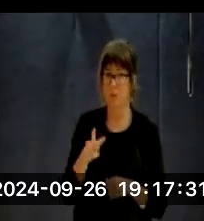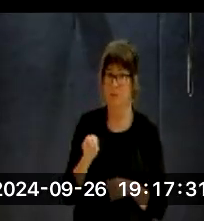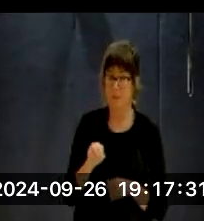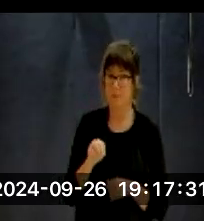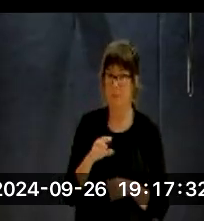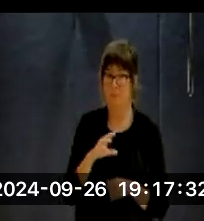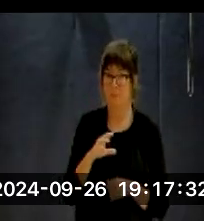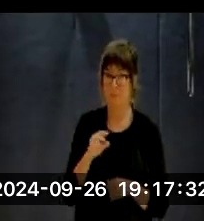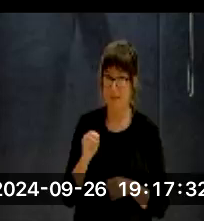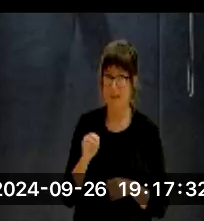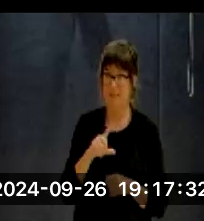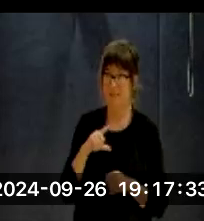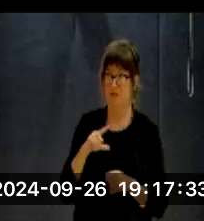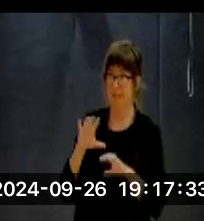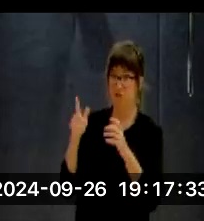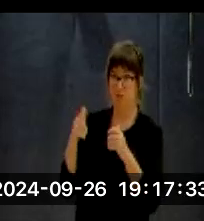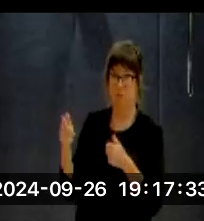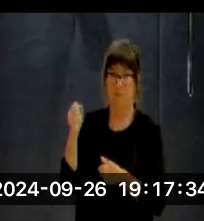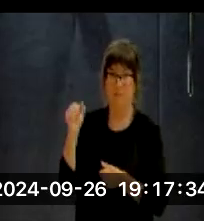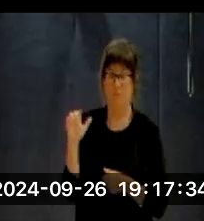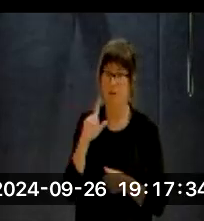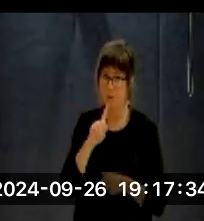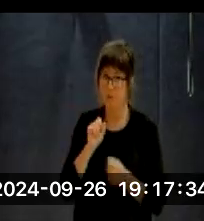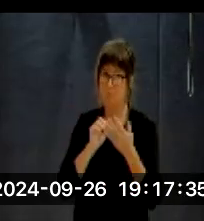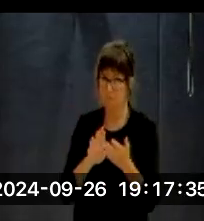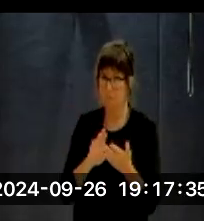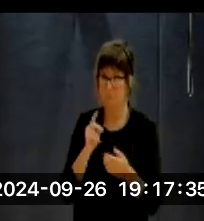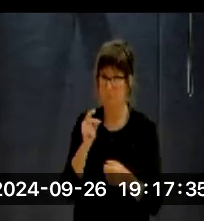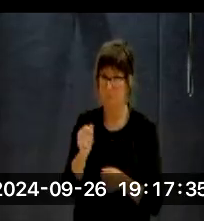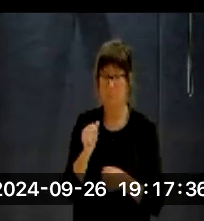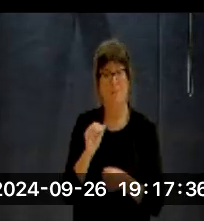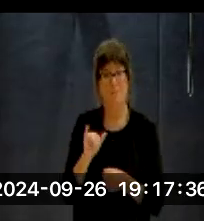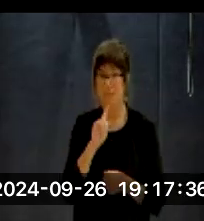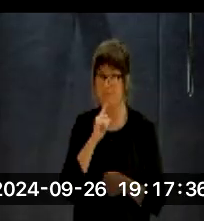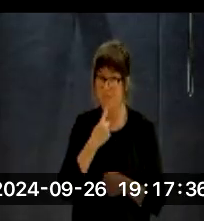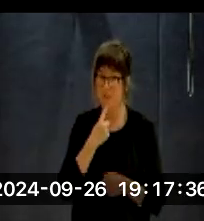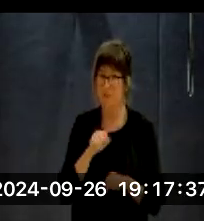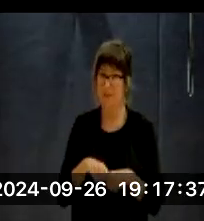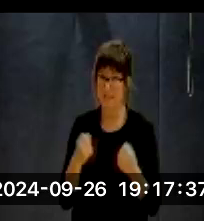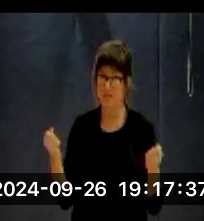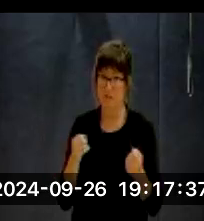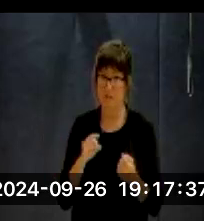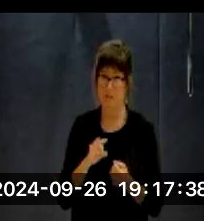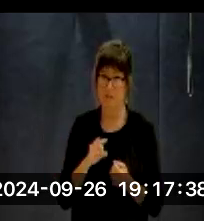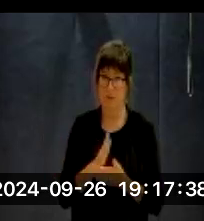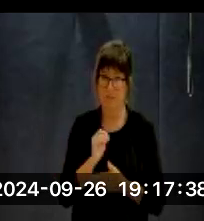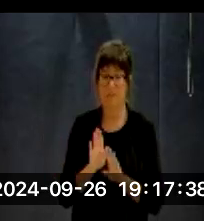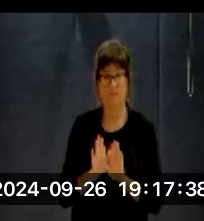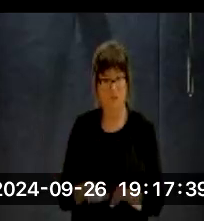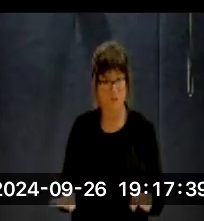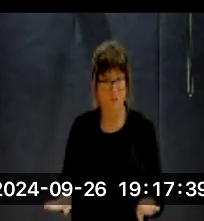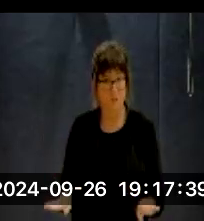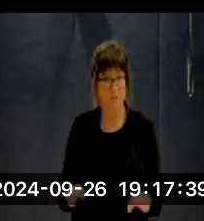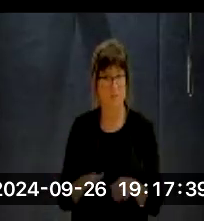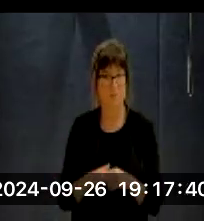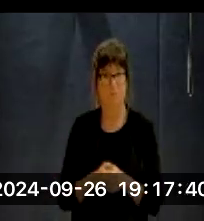legislature really needs to address immediately. This is a severe violation of the rights of children. And as